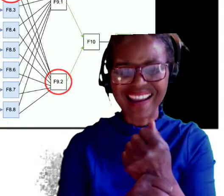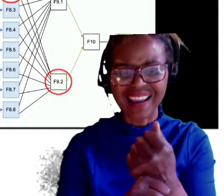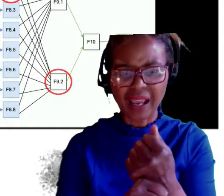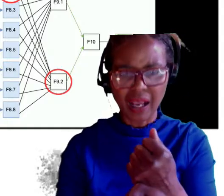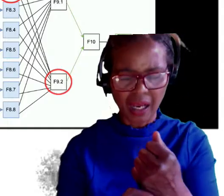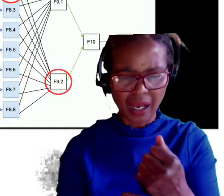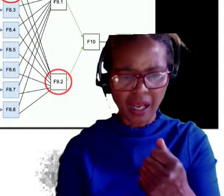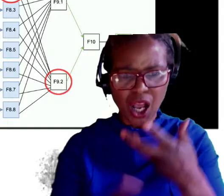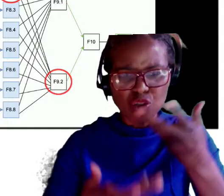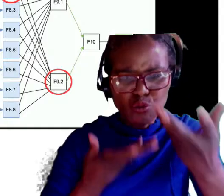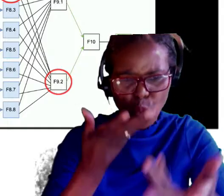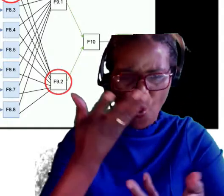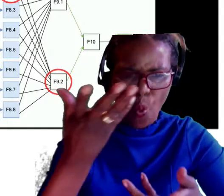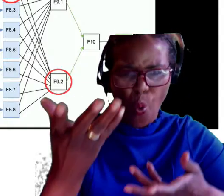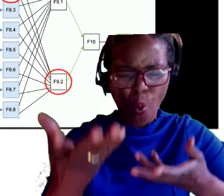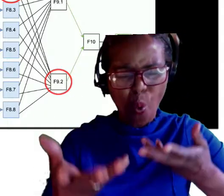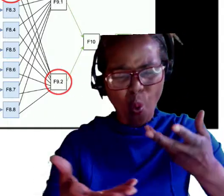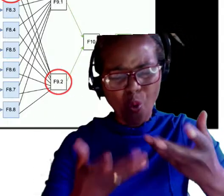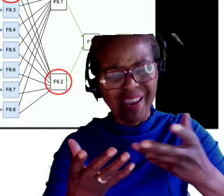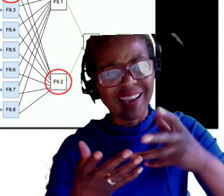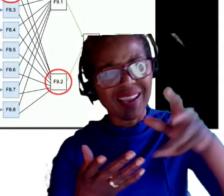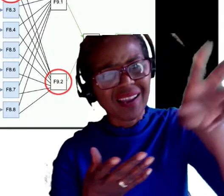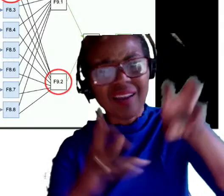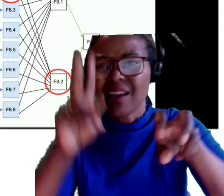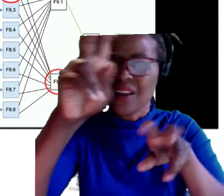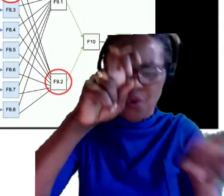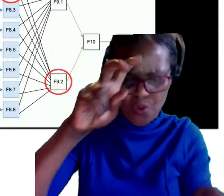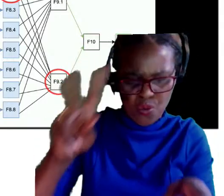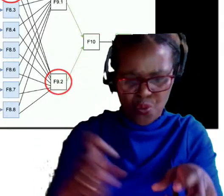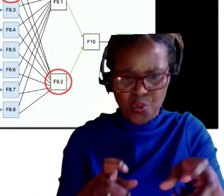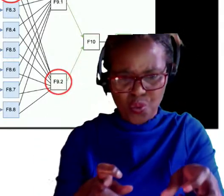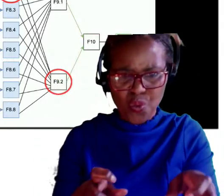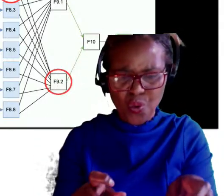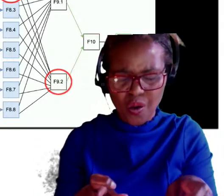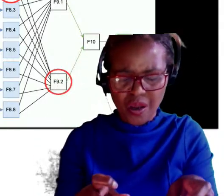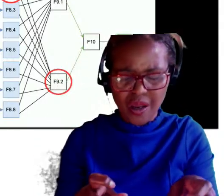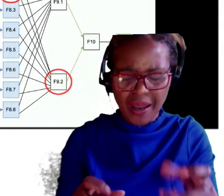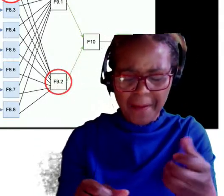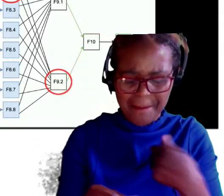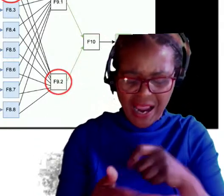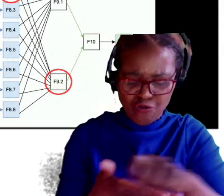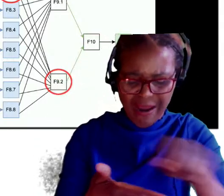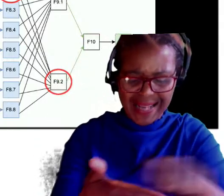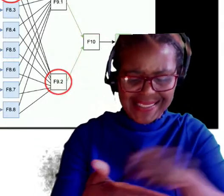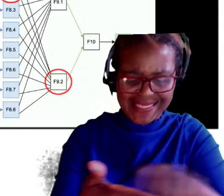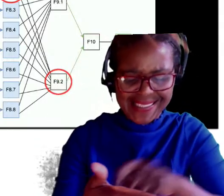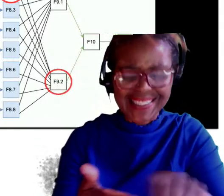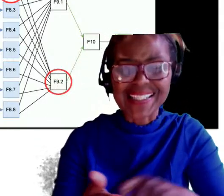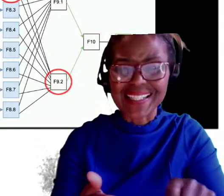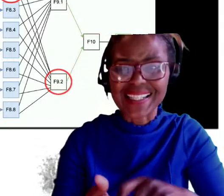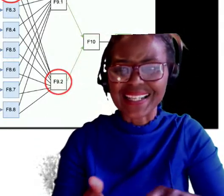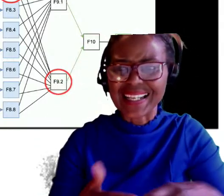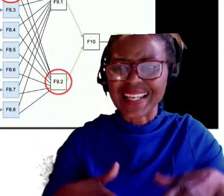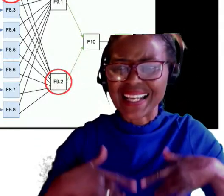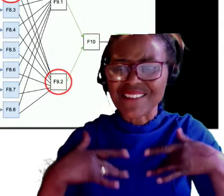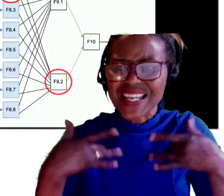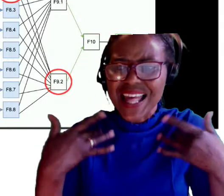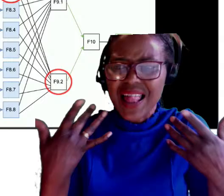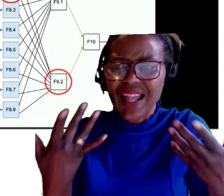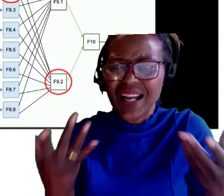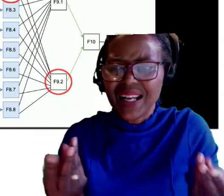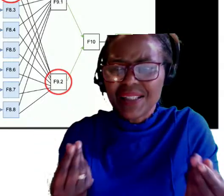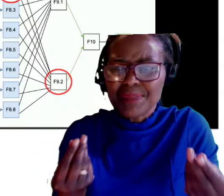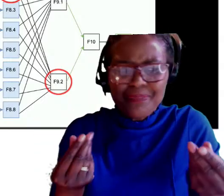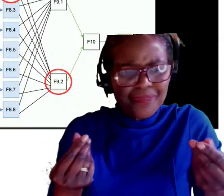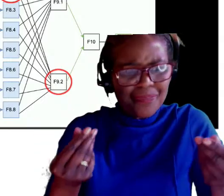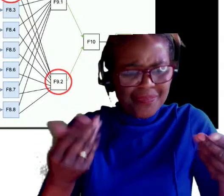story. Imagining those slippery branches gave all of my writing in this a slippery feel, very, very different to anything I might